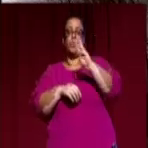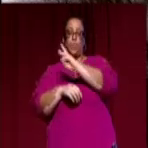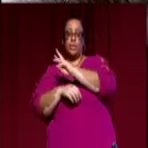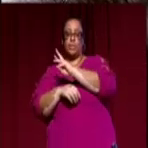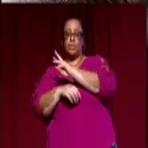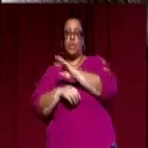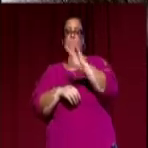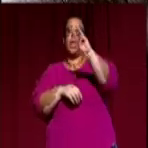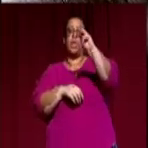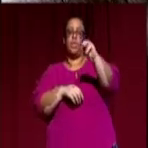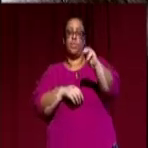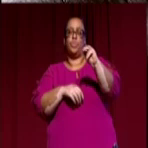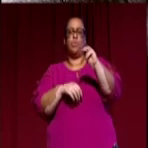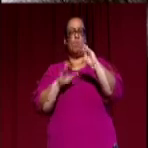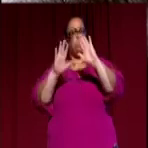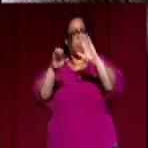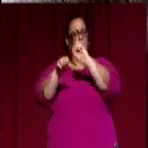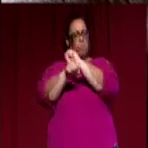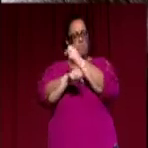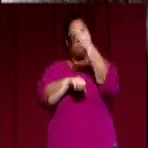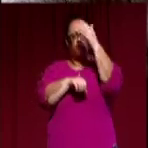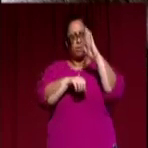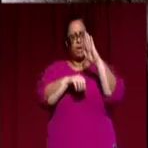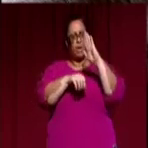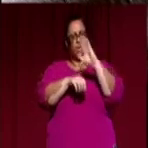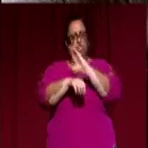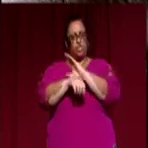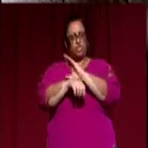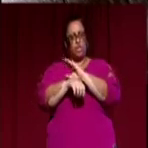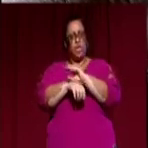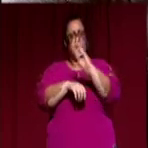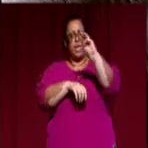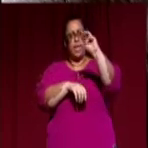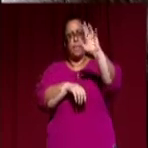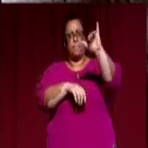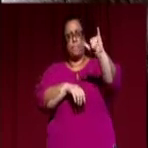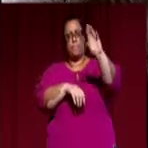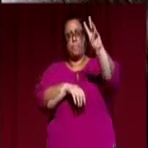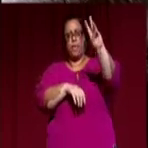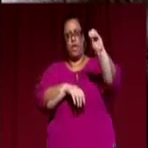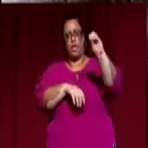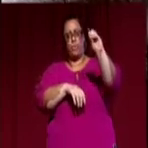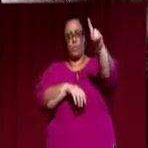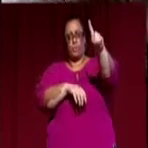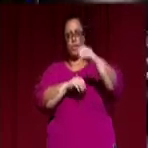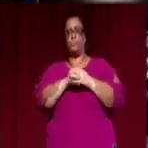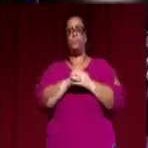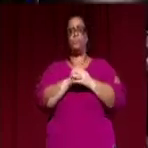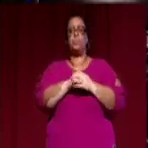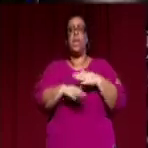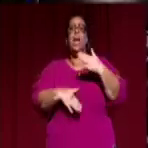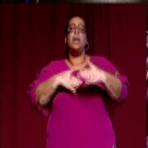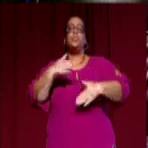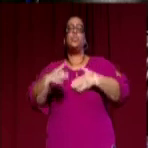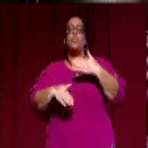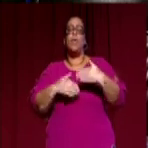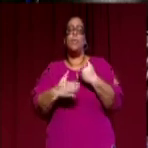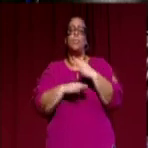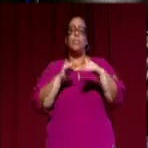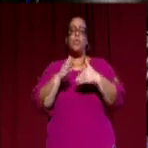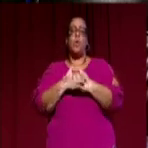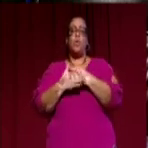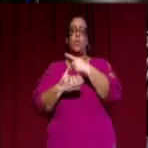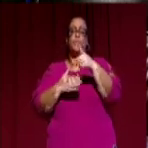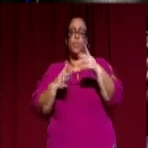the Miracle Revival Cathedral Church in Maywood. So we got West Side on both ends. Double West Side. I am so happy that all of you are